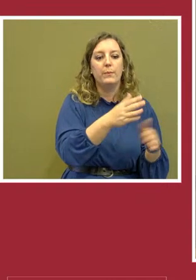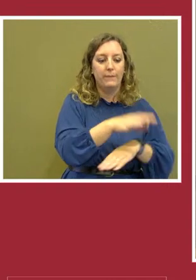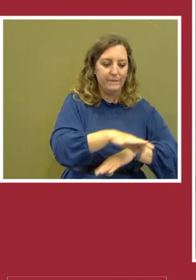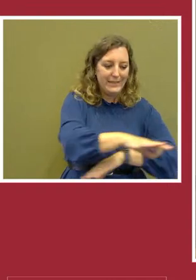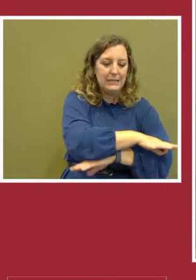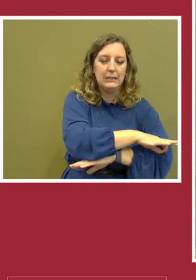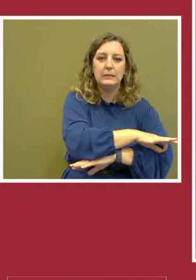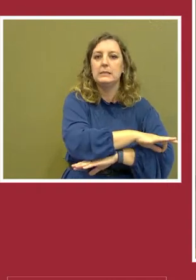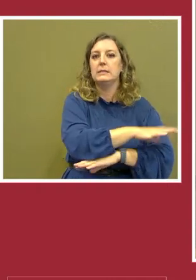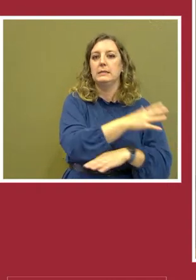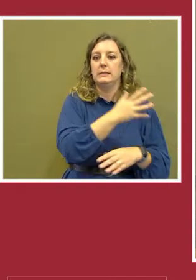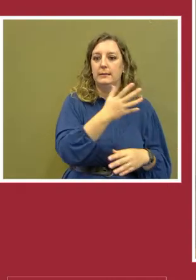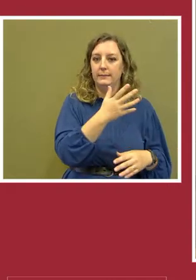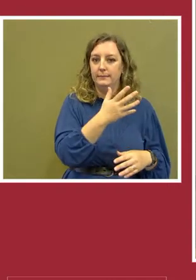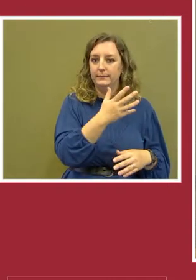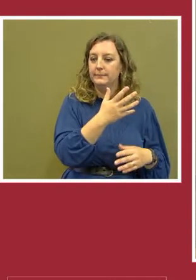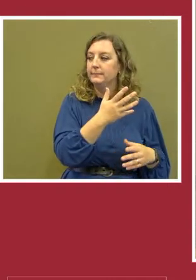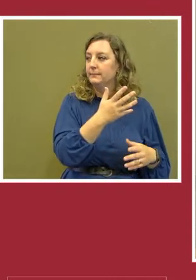and everything were